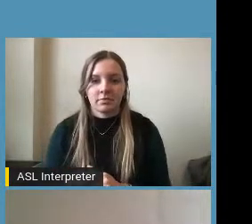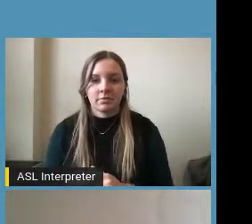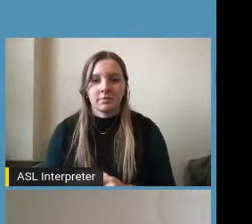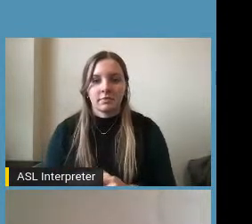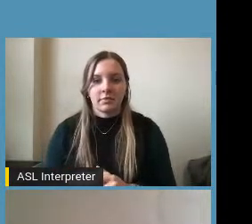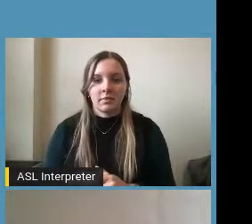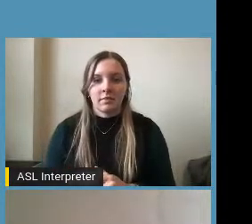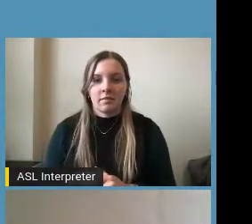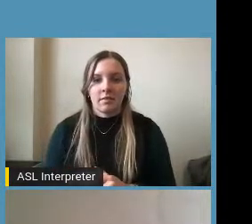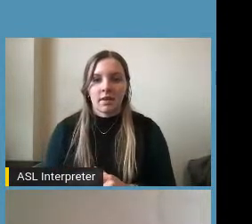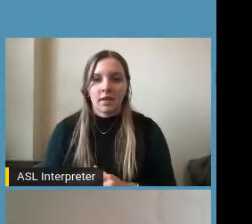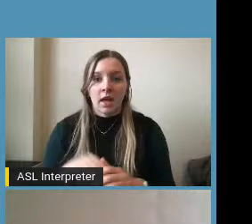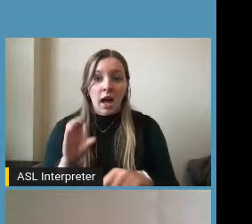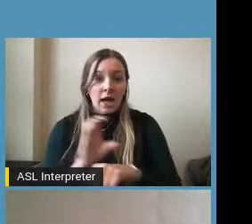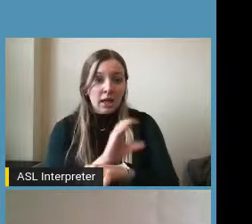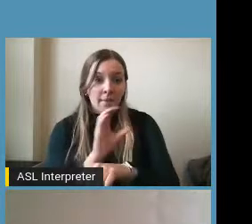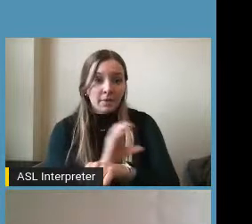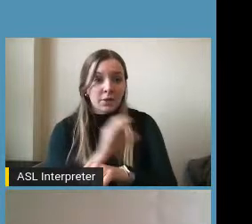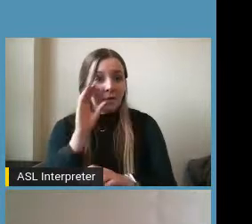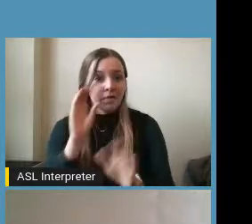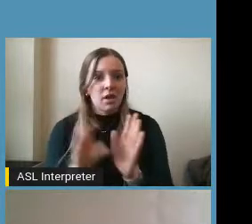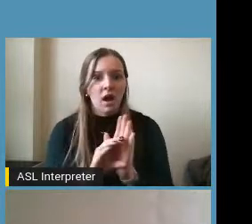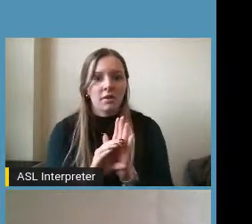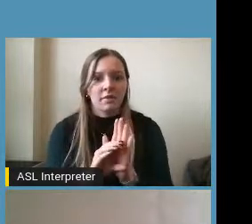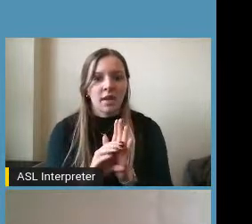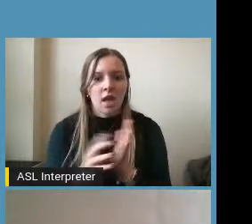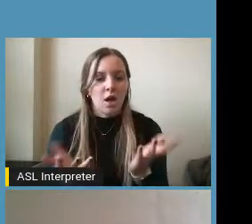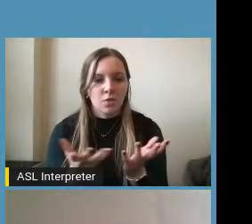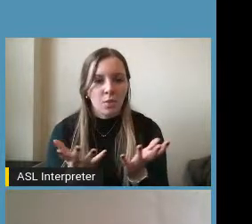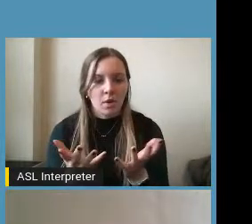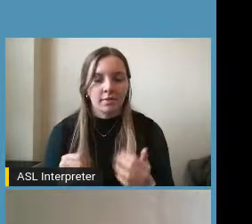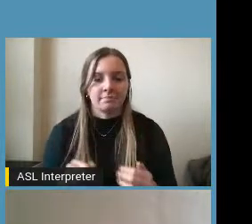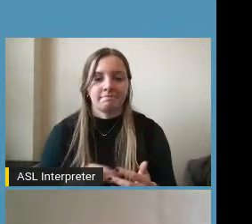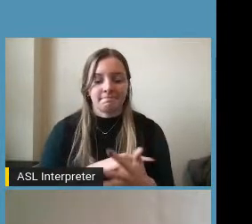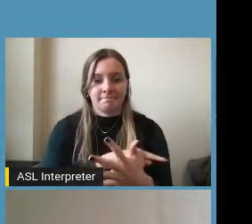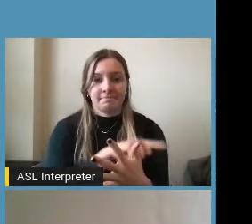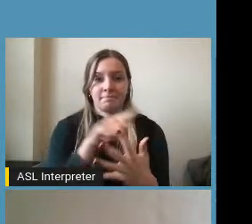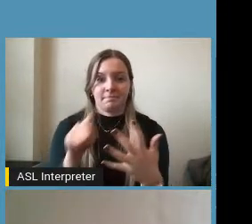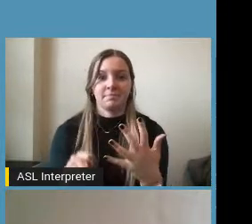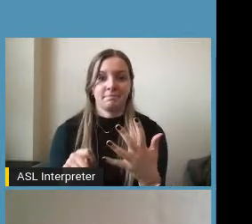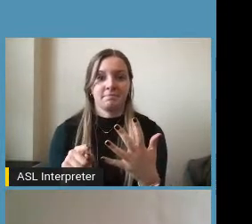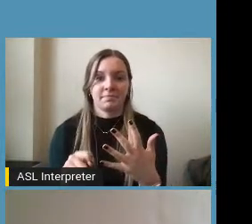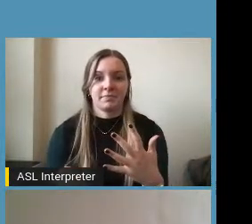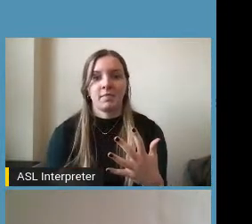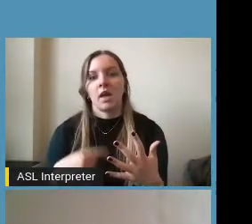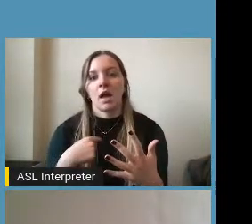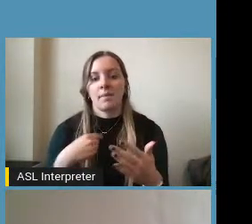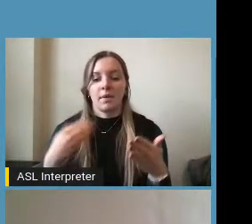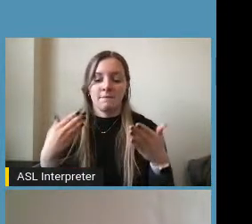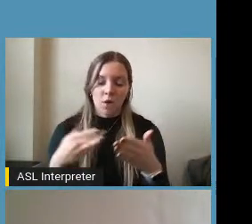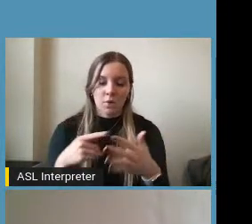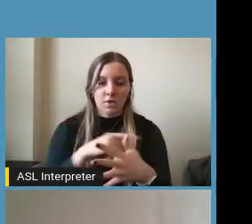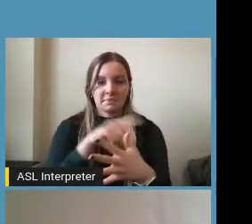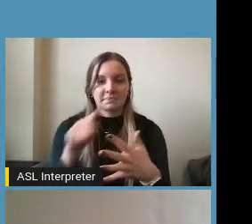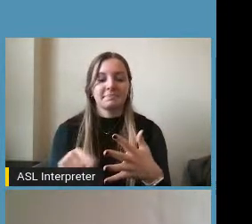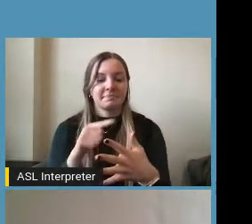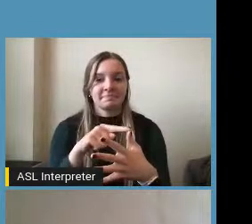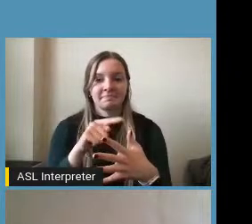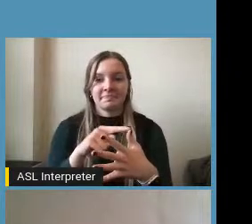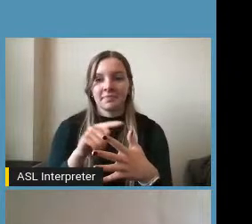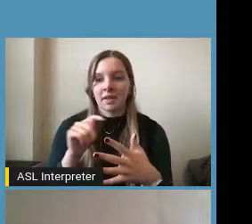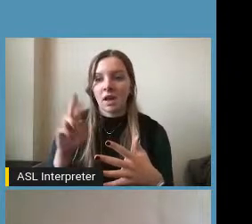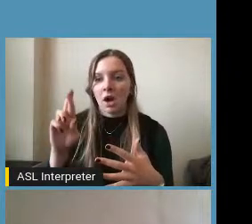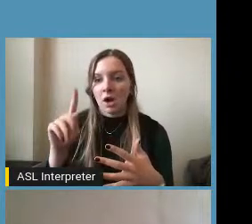are considered computational photography. The ones that we focus on and that I'm going to be presenting today are reflectance